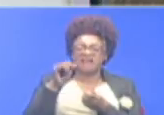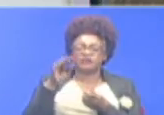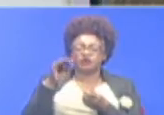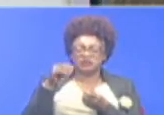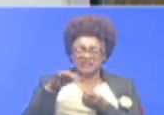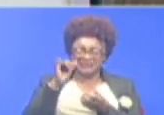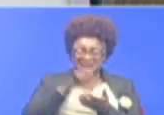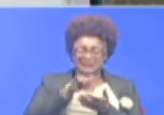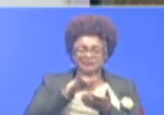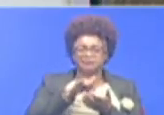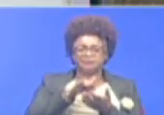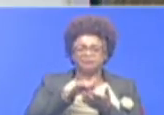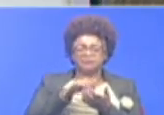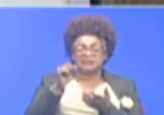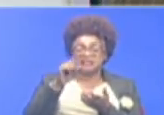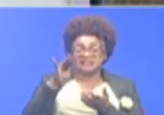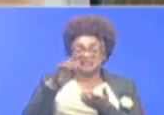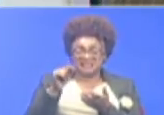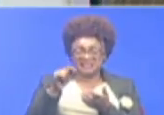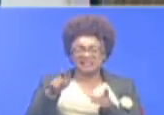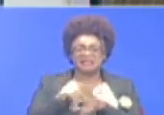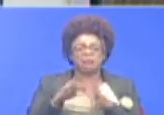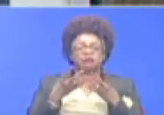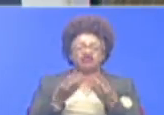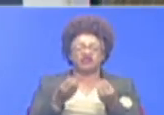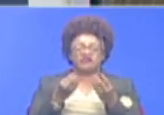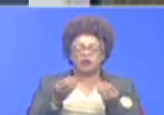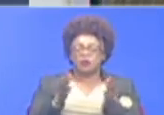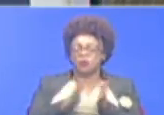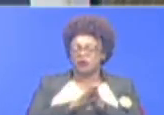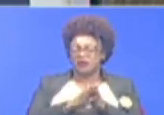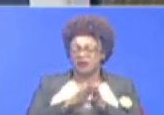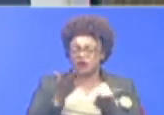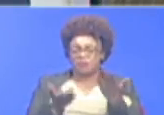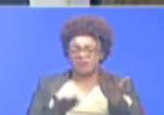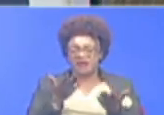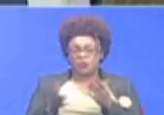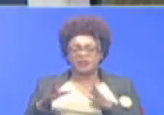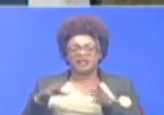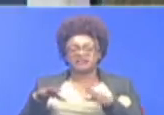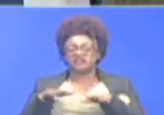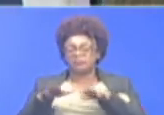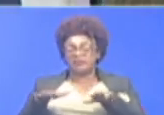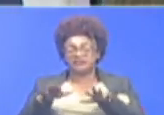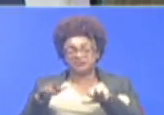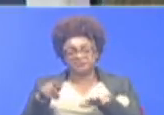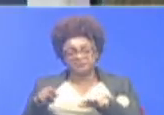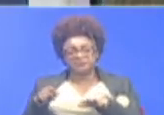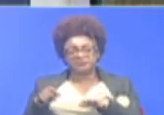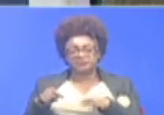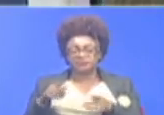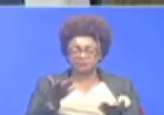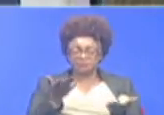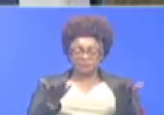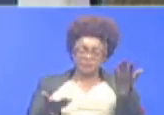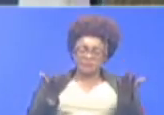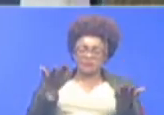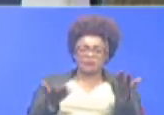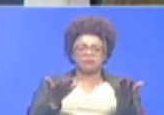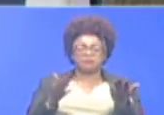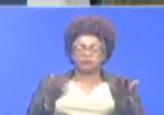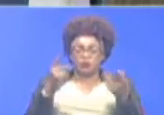there. And the seed coat is also softer compared to wheat flour. Yes. So the samples that we tested in terms of the wheat flours, those are the samples you